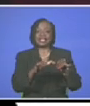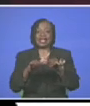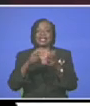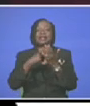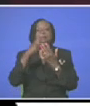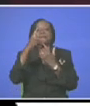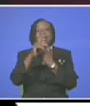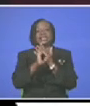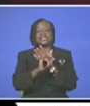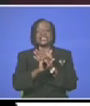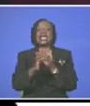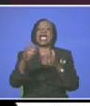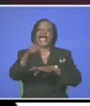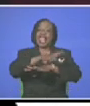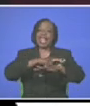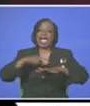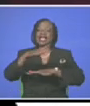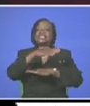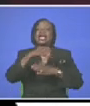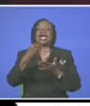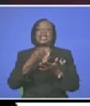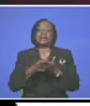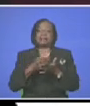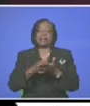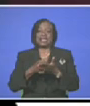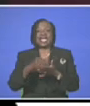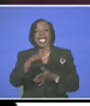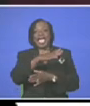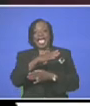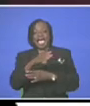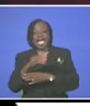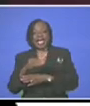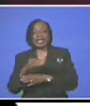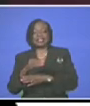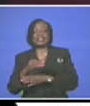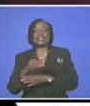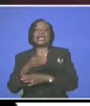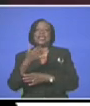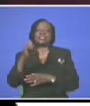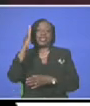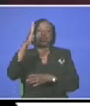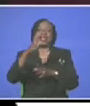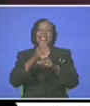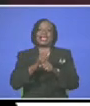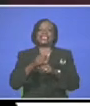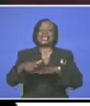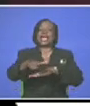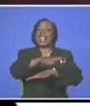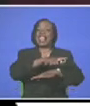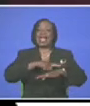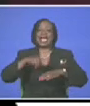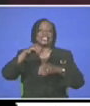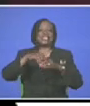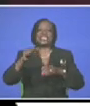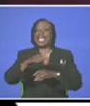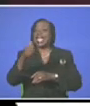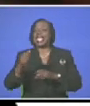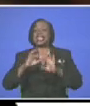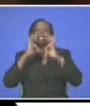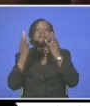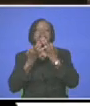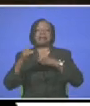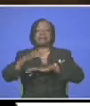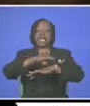land and remuneration. But we would also offer you land in any family island of your